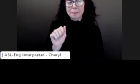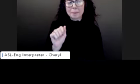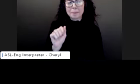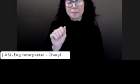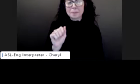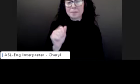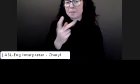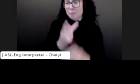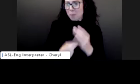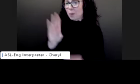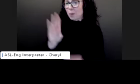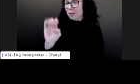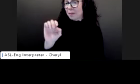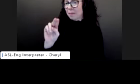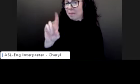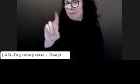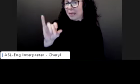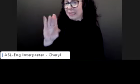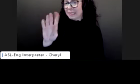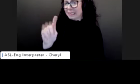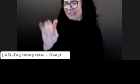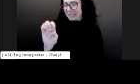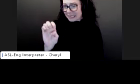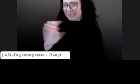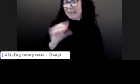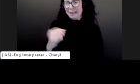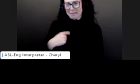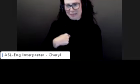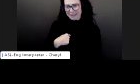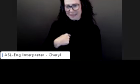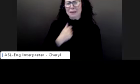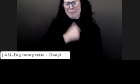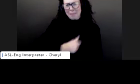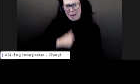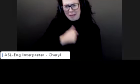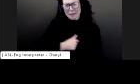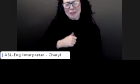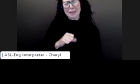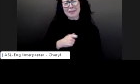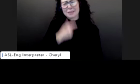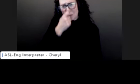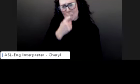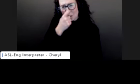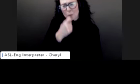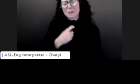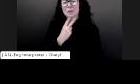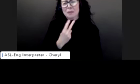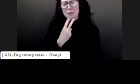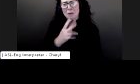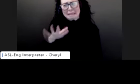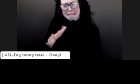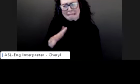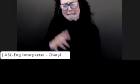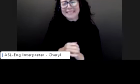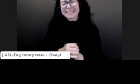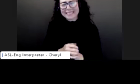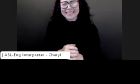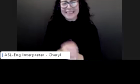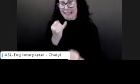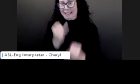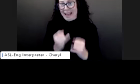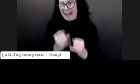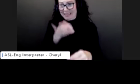Benedict and myself. I apologize. I have a cold, so that's why Benedict's been doing a little talking today. This will be the last polling question, and then we